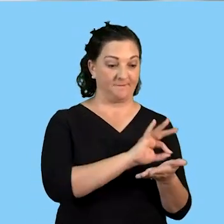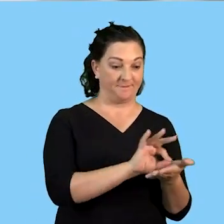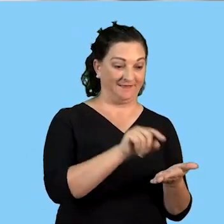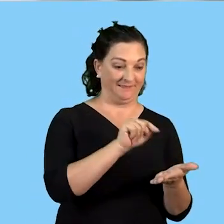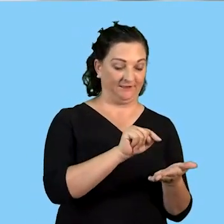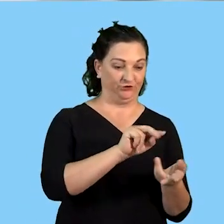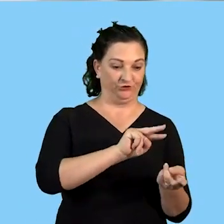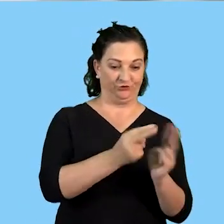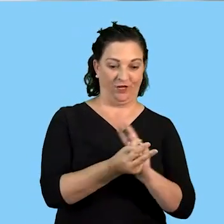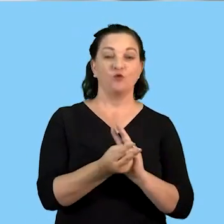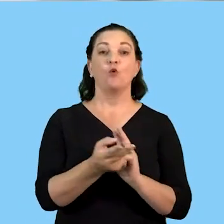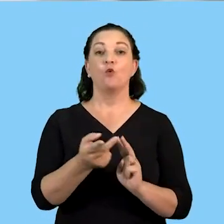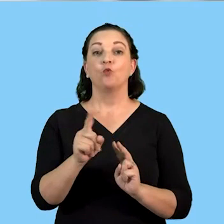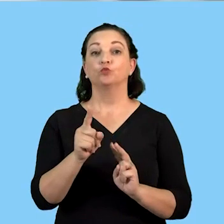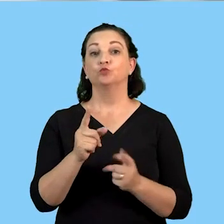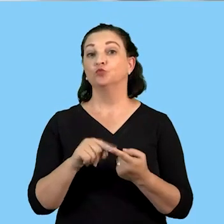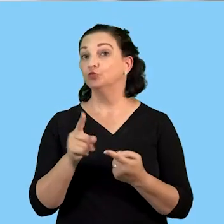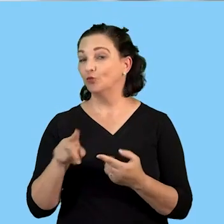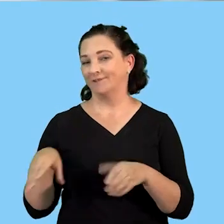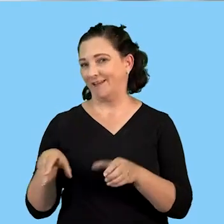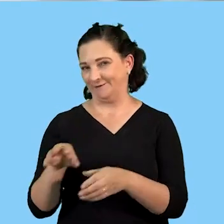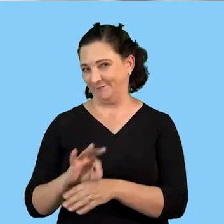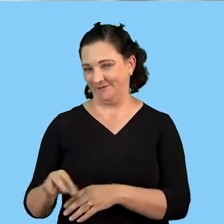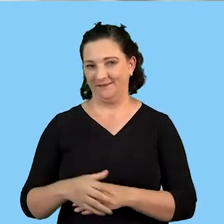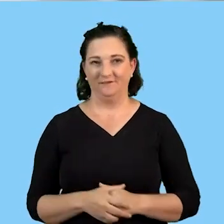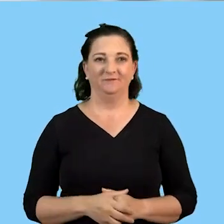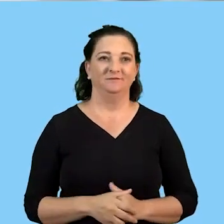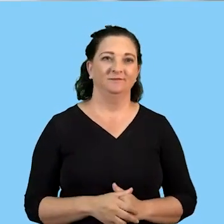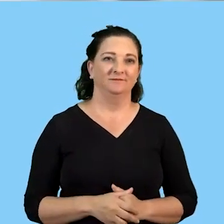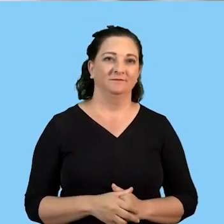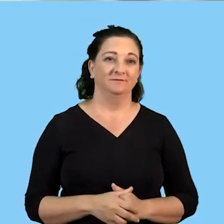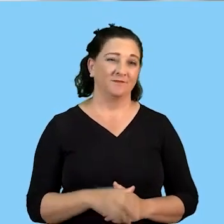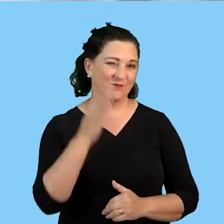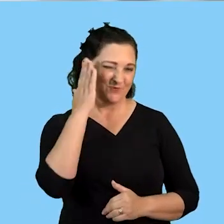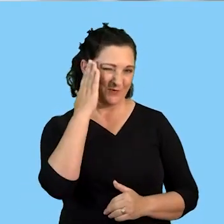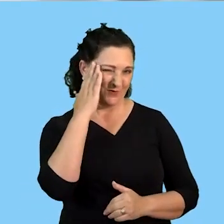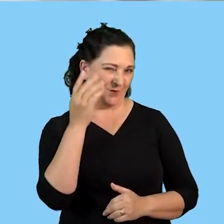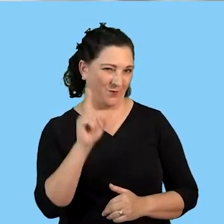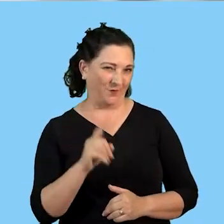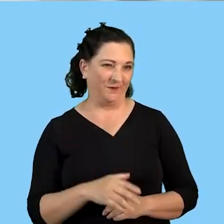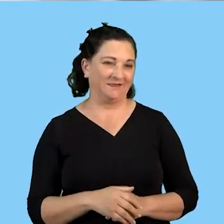at transformation of a business plan into an action plan.